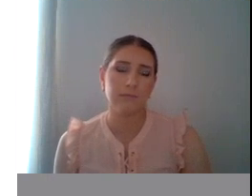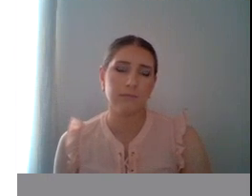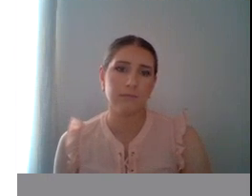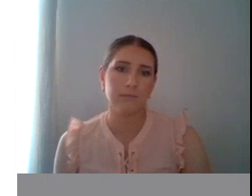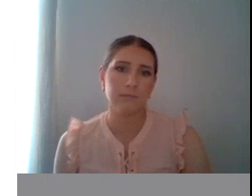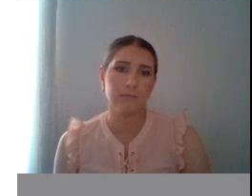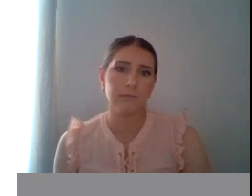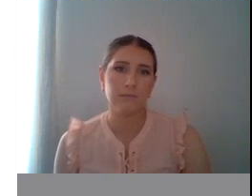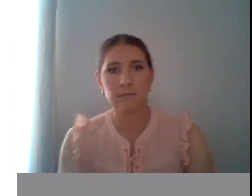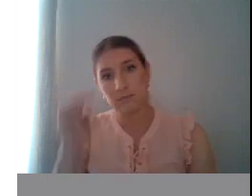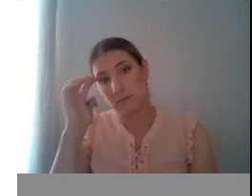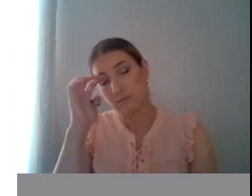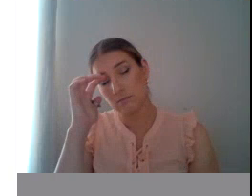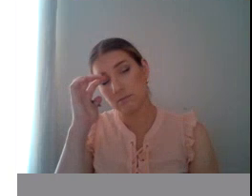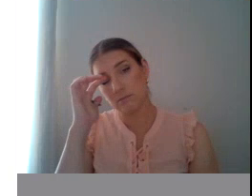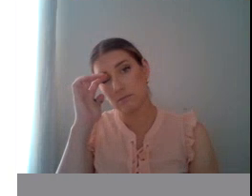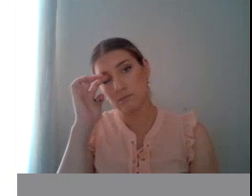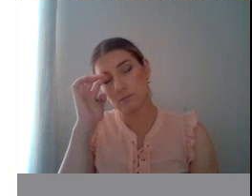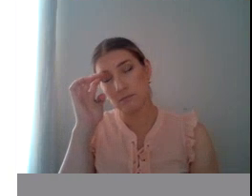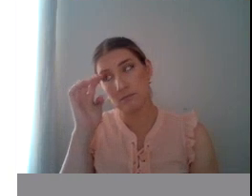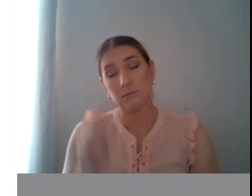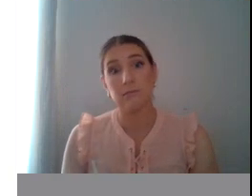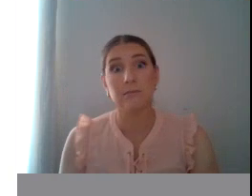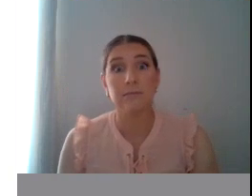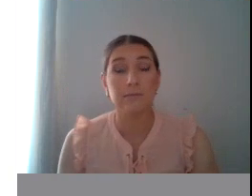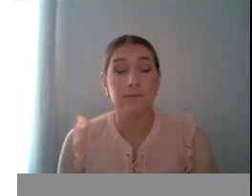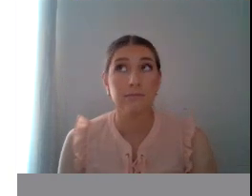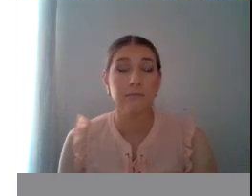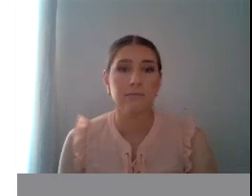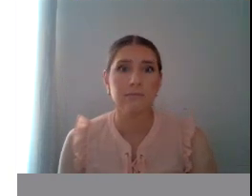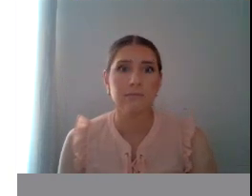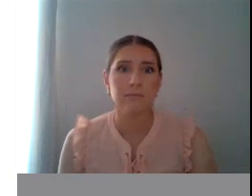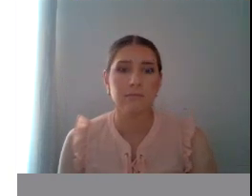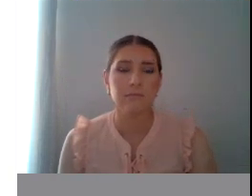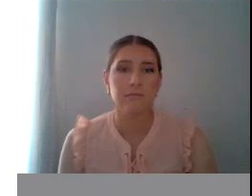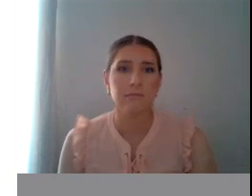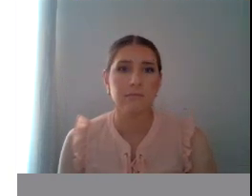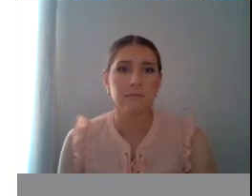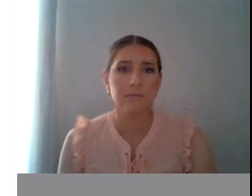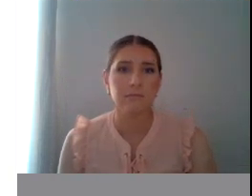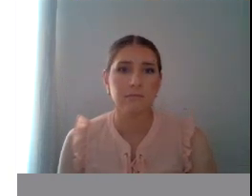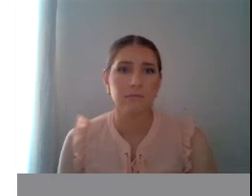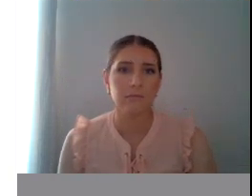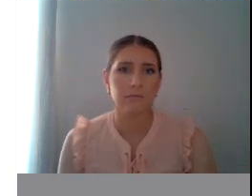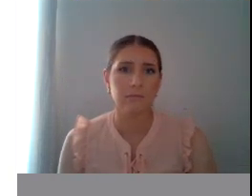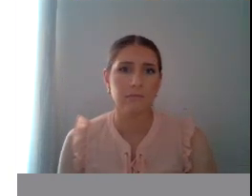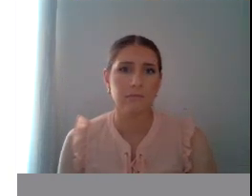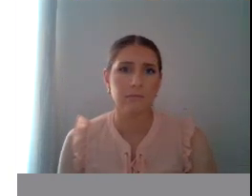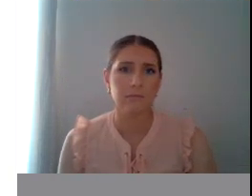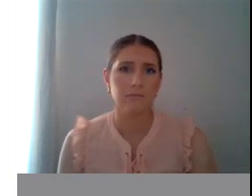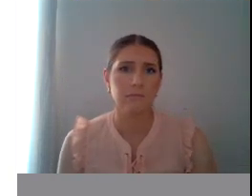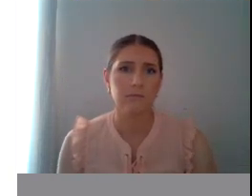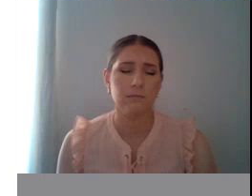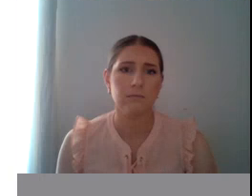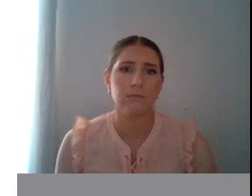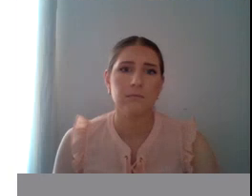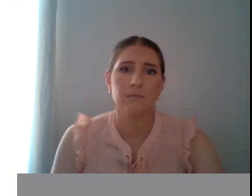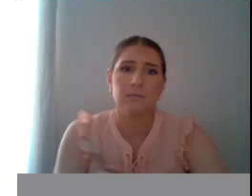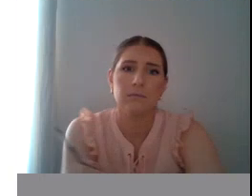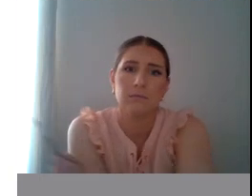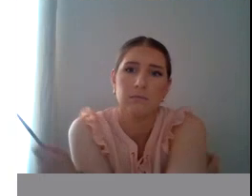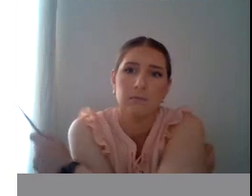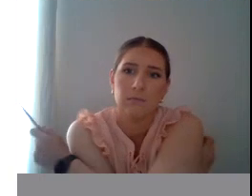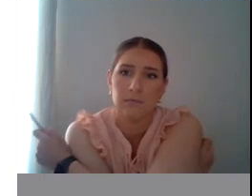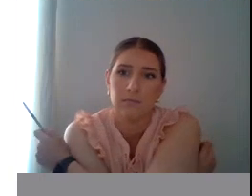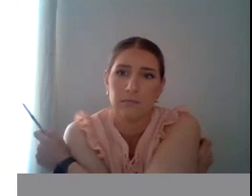in a comprehensive manner, how smoking cessation, what are the different barriers and facilitators are affecting this particular group. And